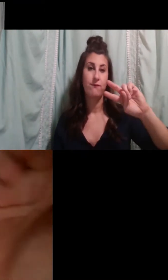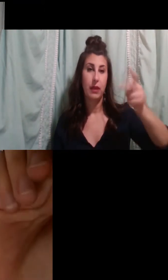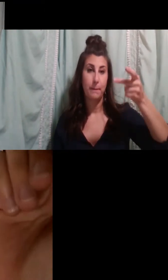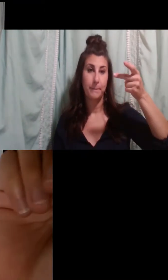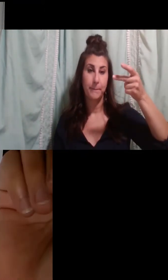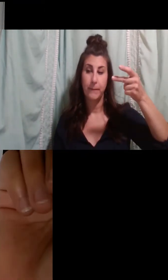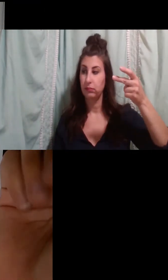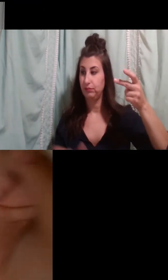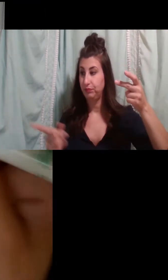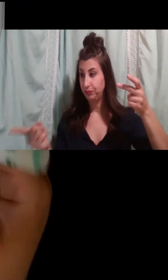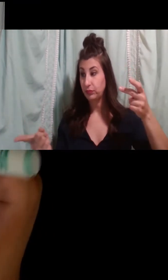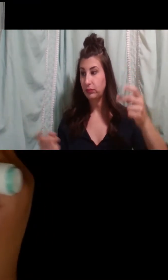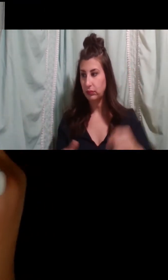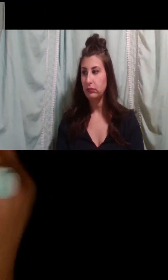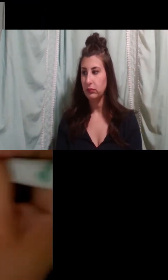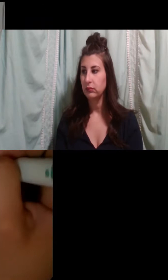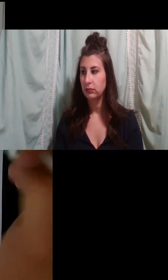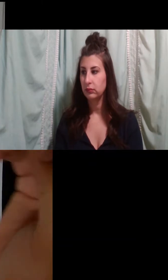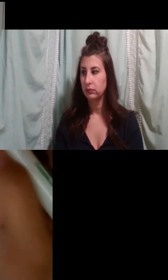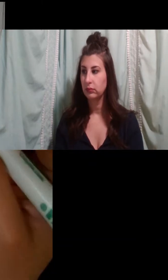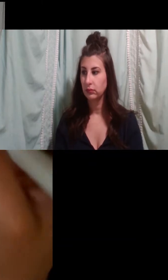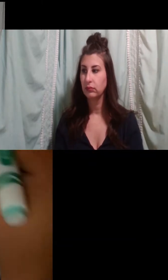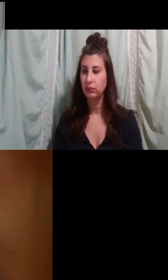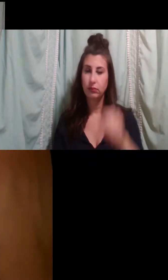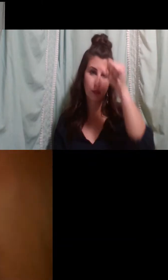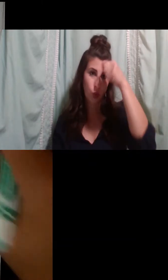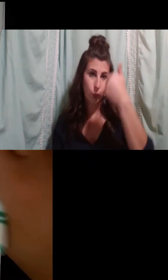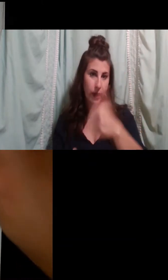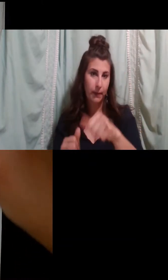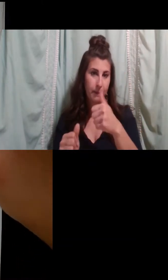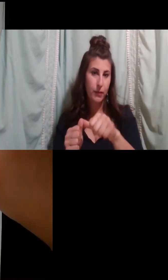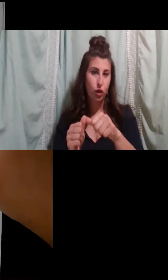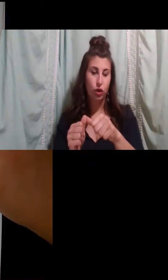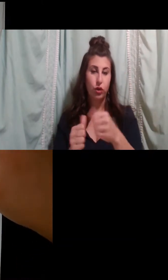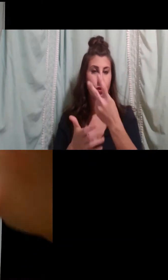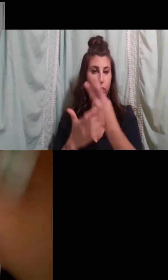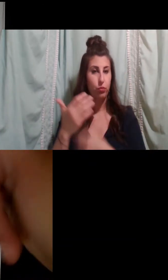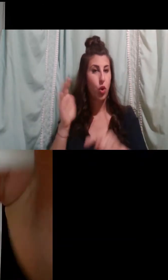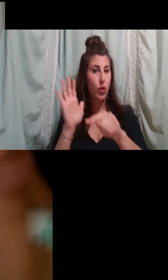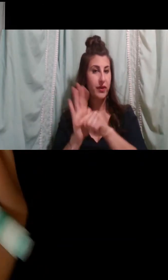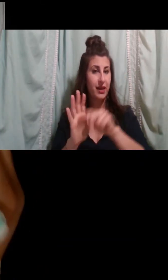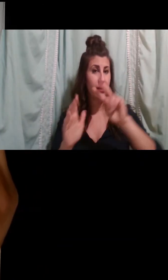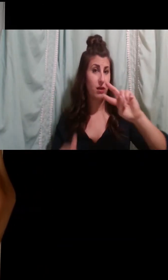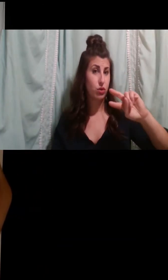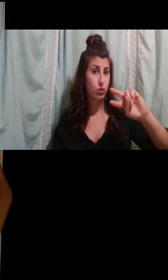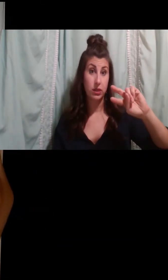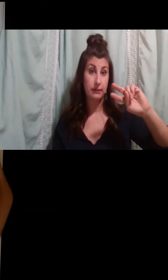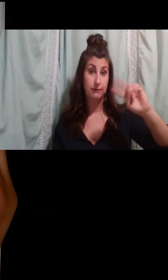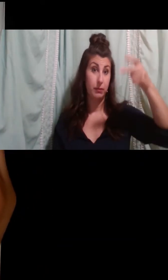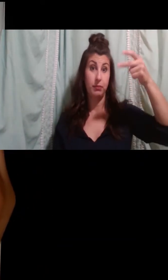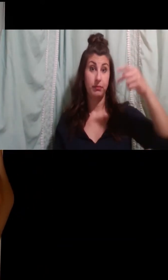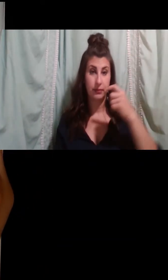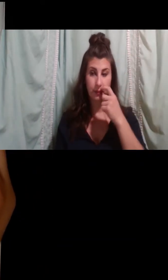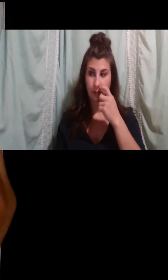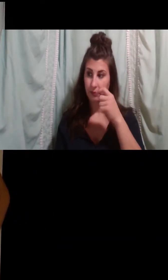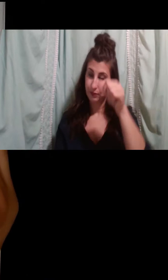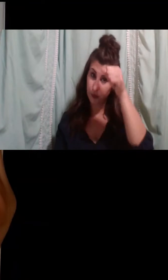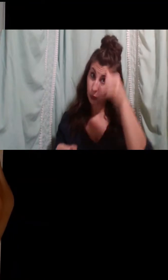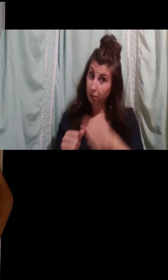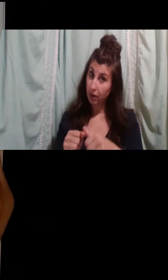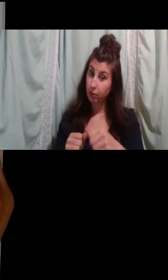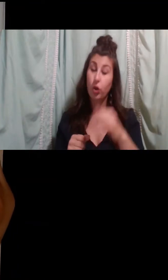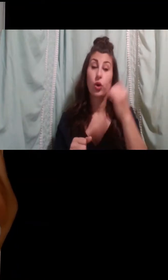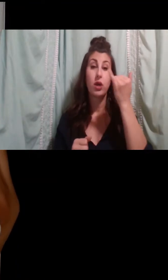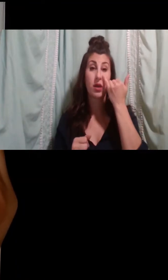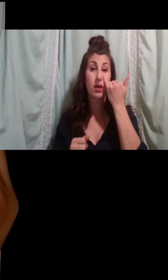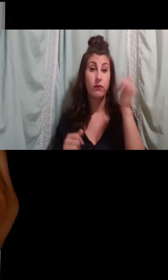so flip first. That's the first way. Okay, well, remember they're both negative, so I could just flip both of them.